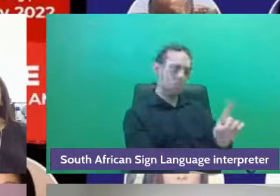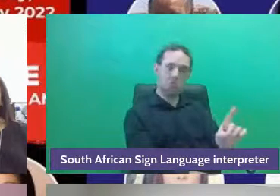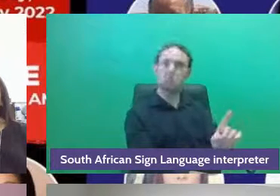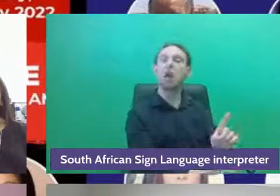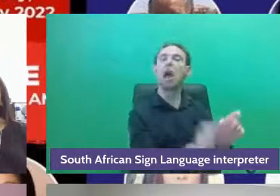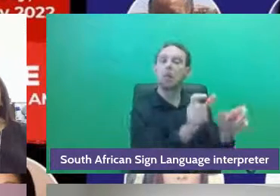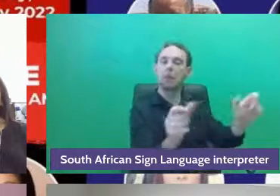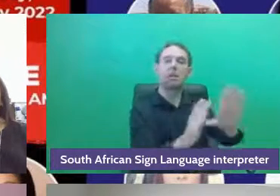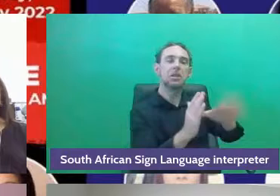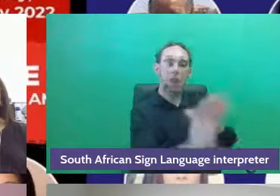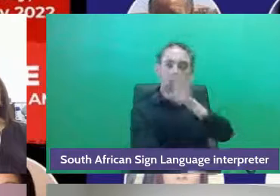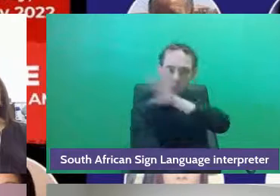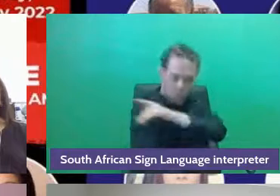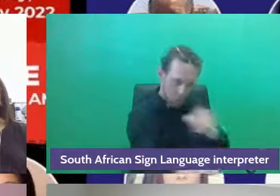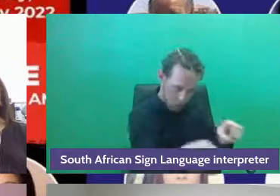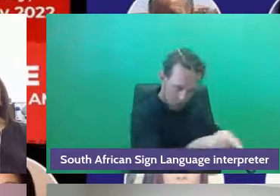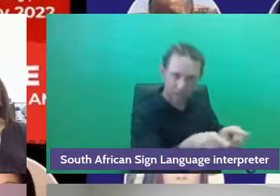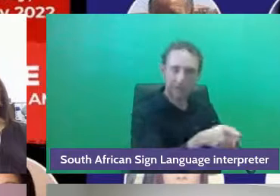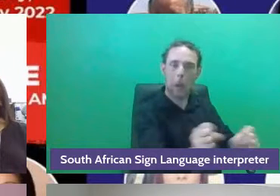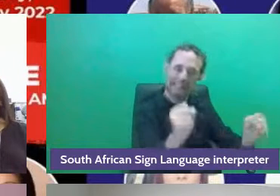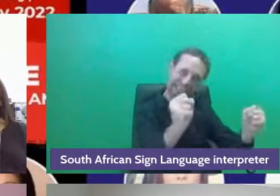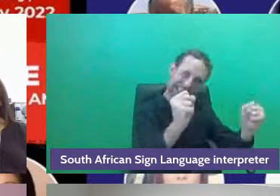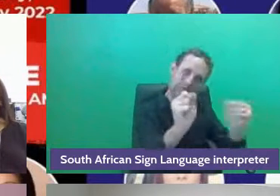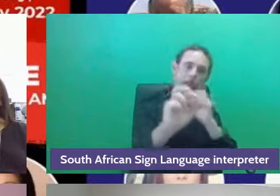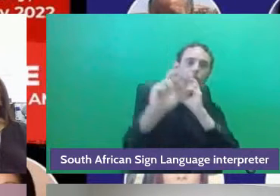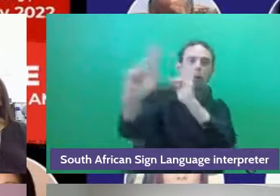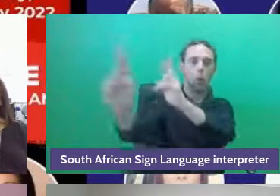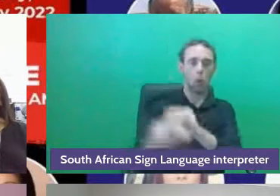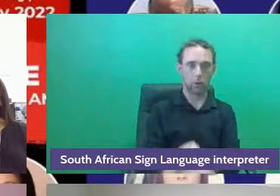The response is inadequate due to staffing problems,